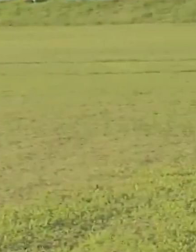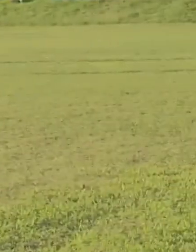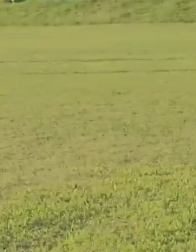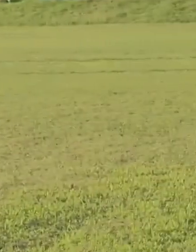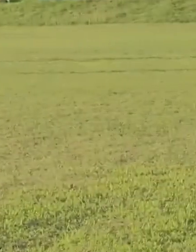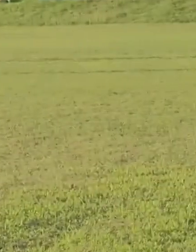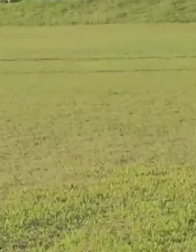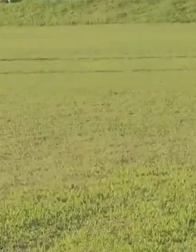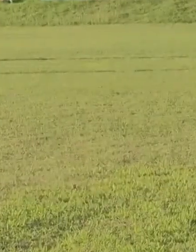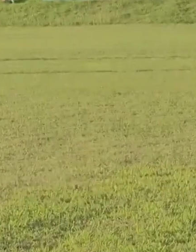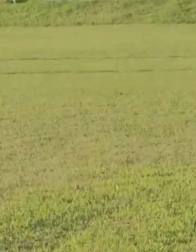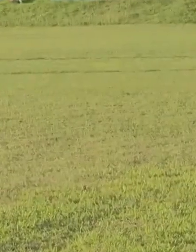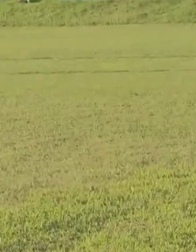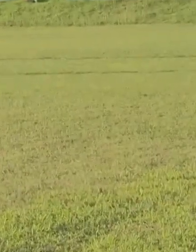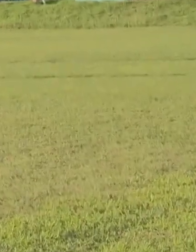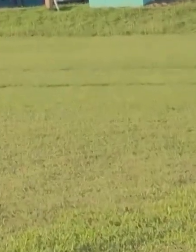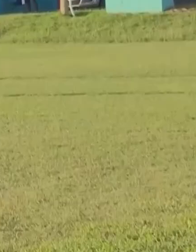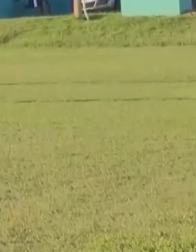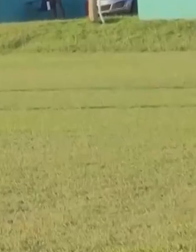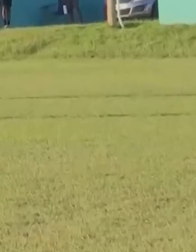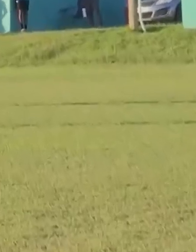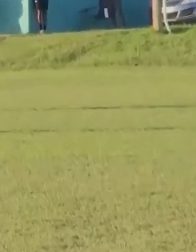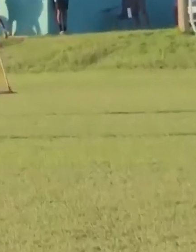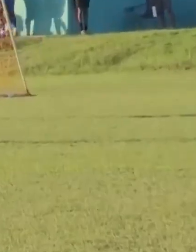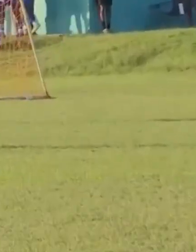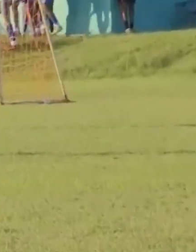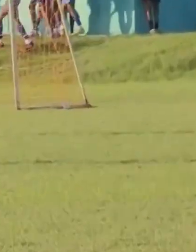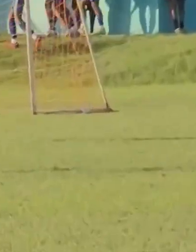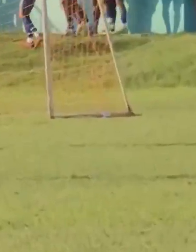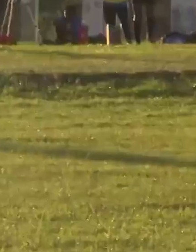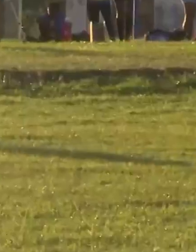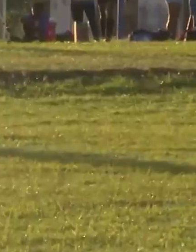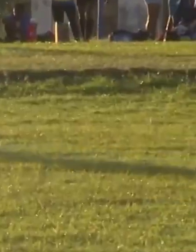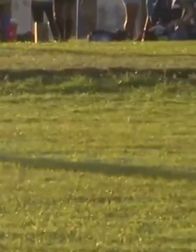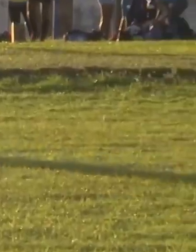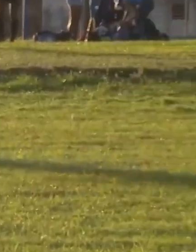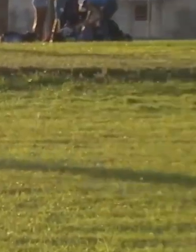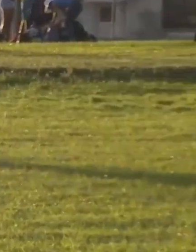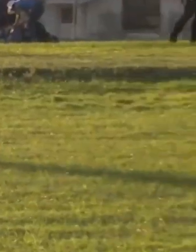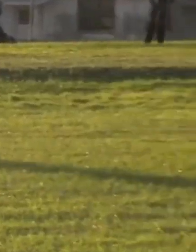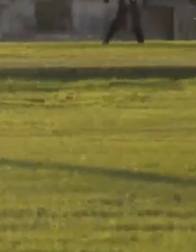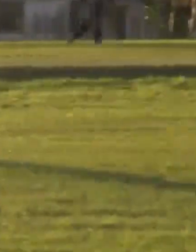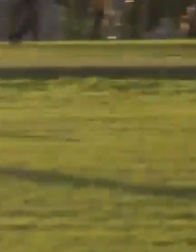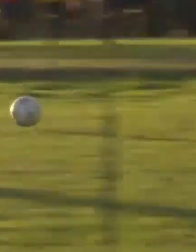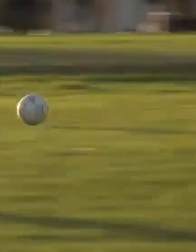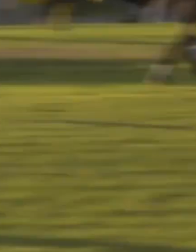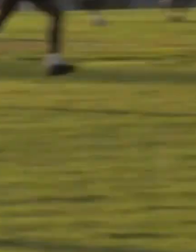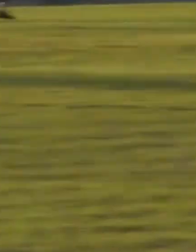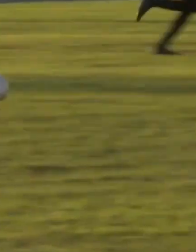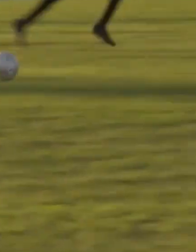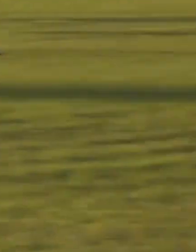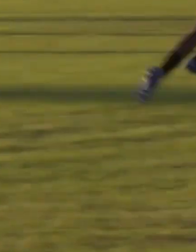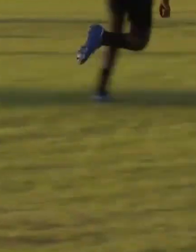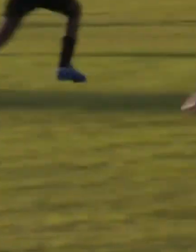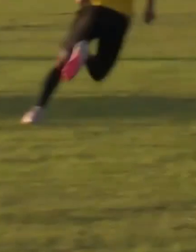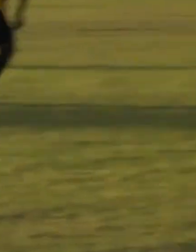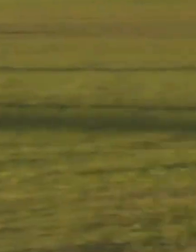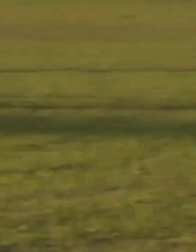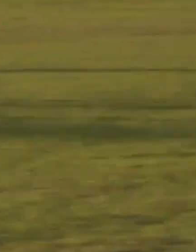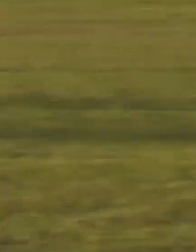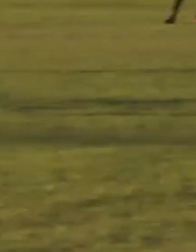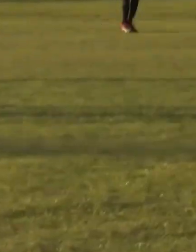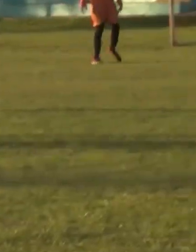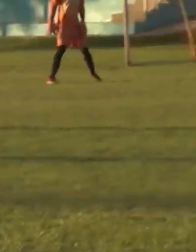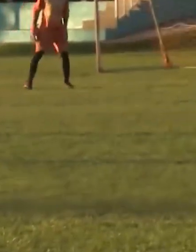post. Delight for Foundation, agony for Darrow Jordan. While the boys from on the hill added a 4 for good measure,